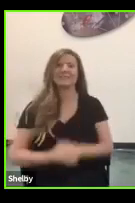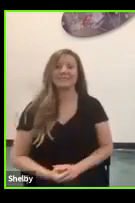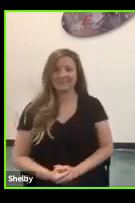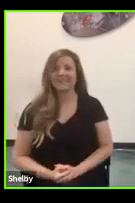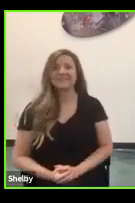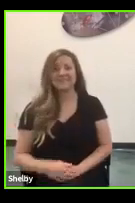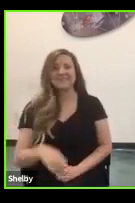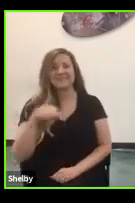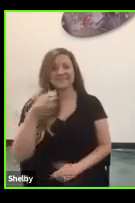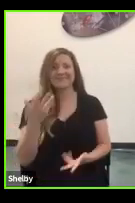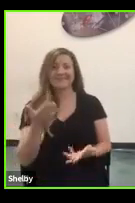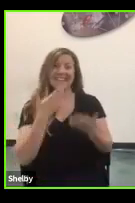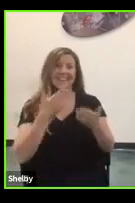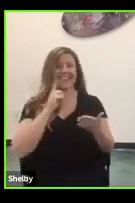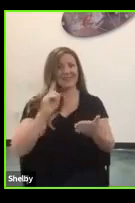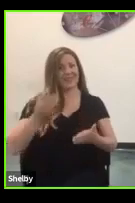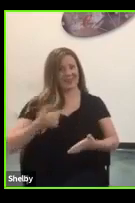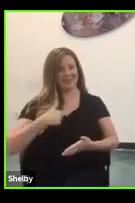And so,